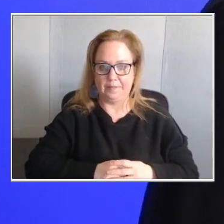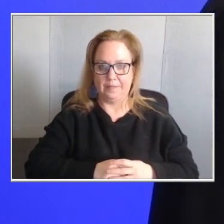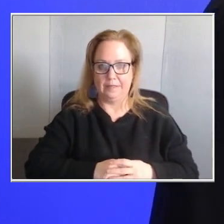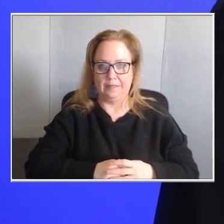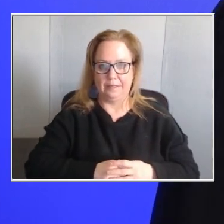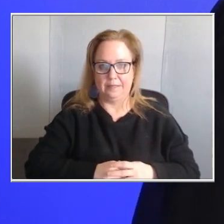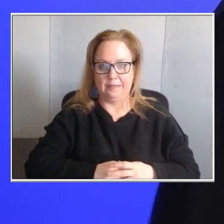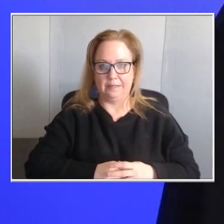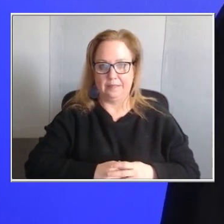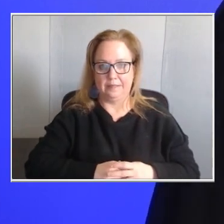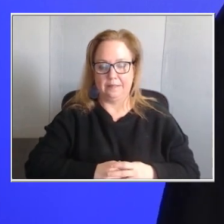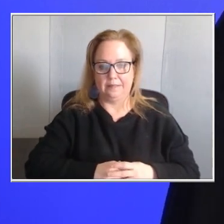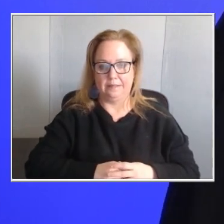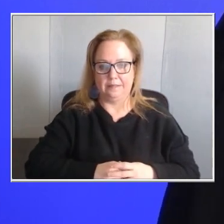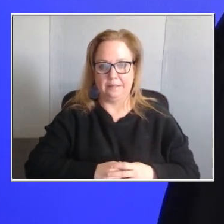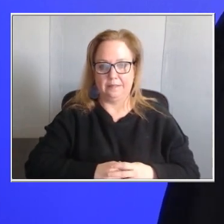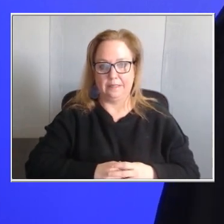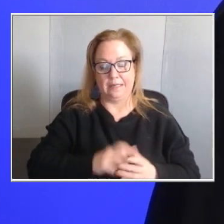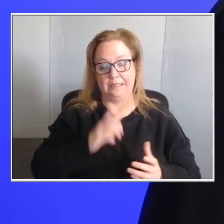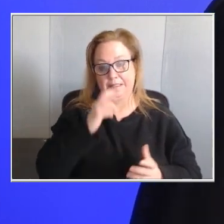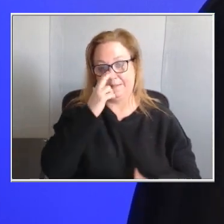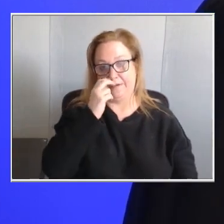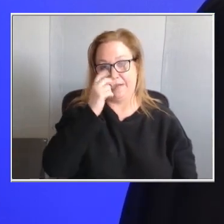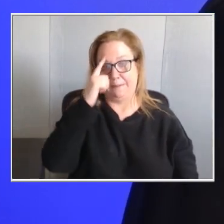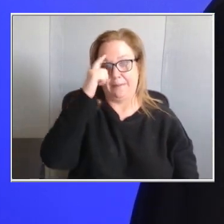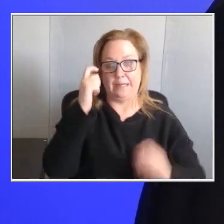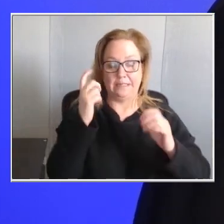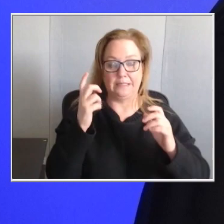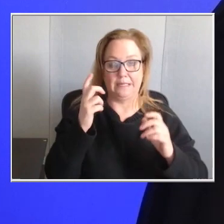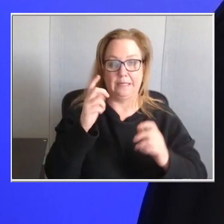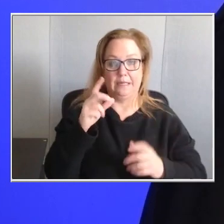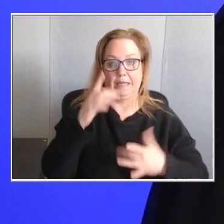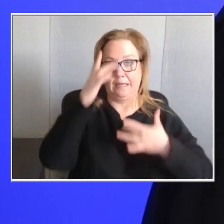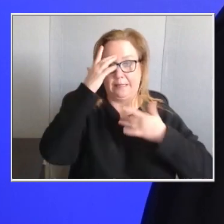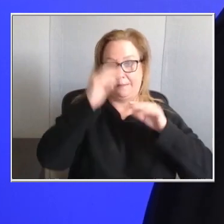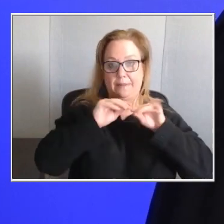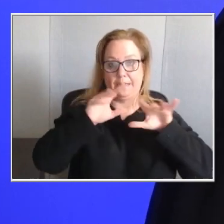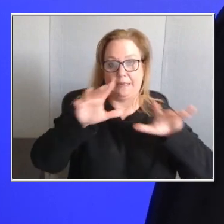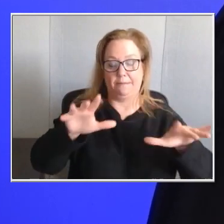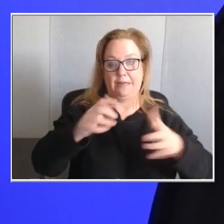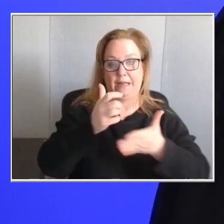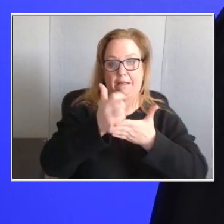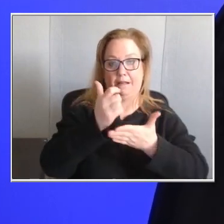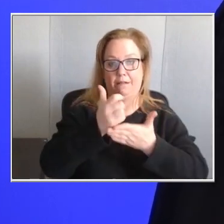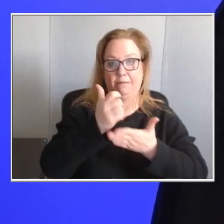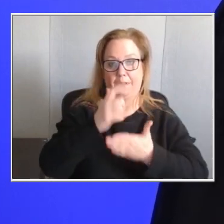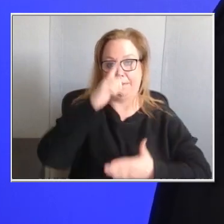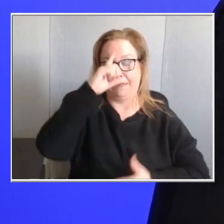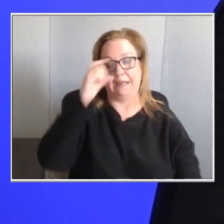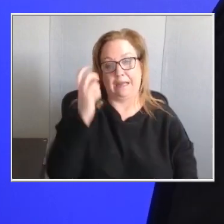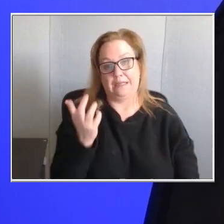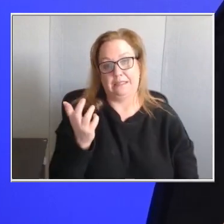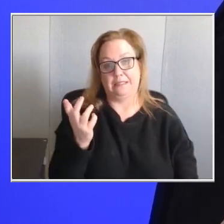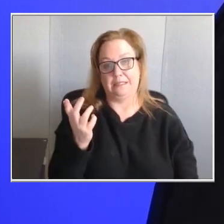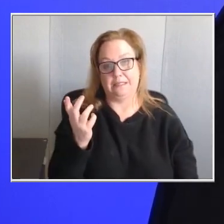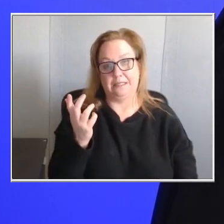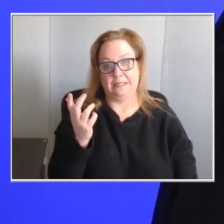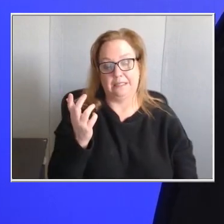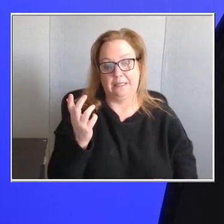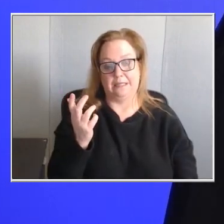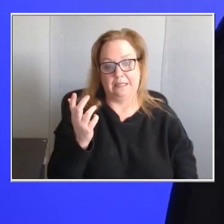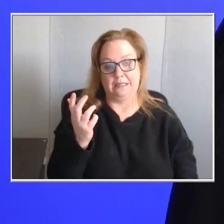And it's kind of ironic because the pandemic actually kind of helped, because I